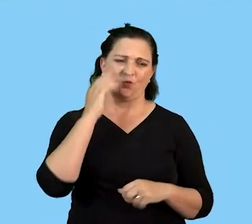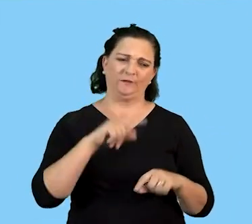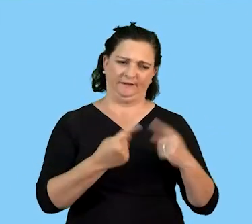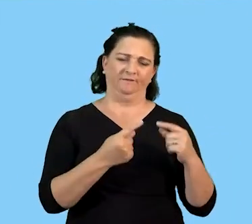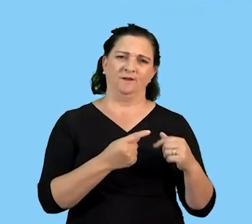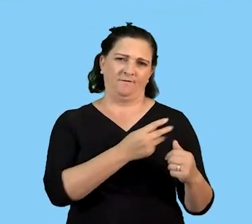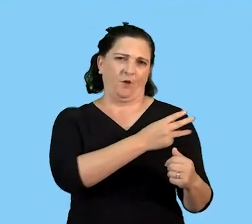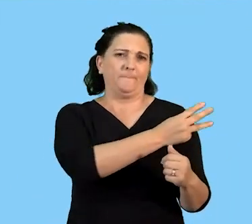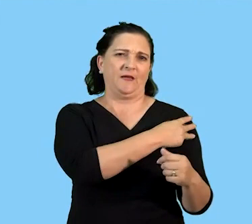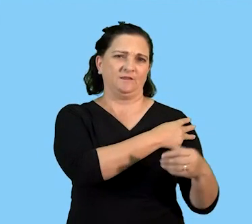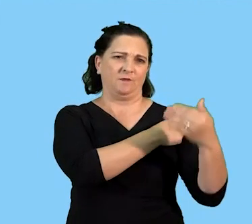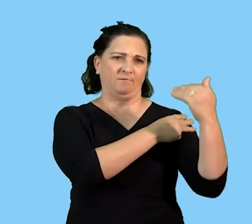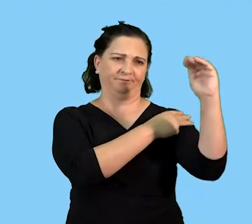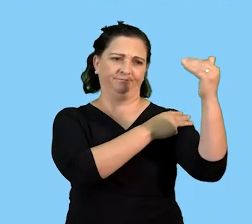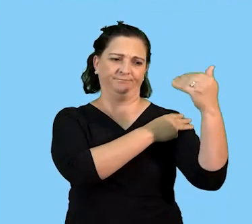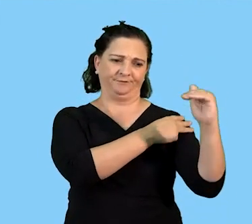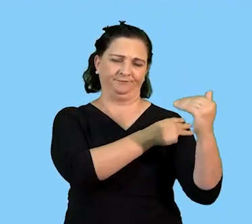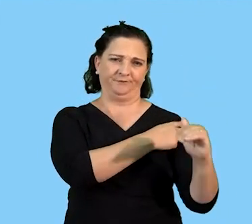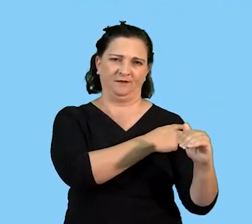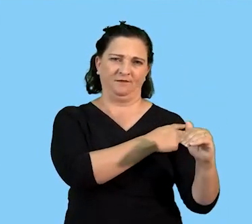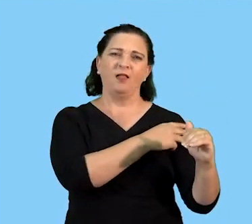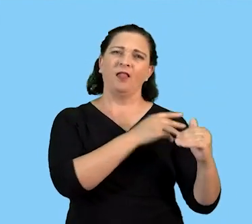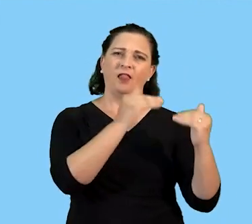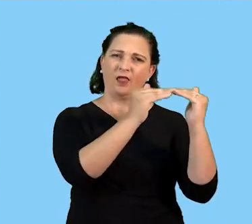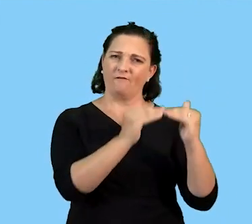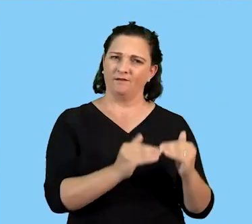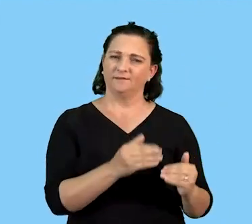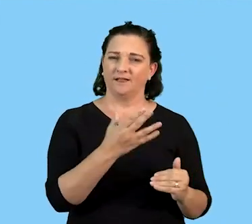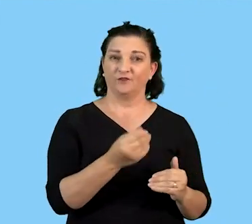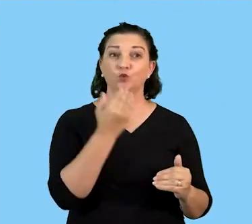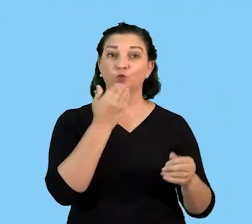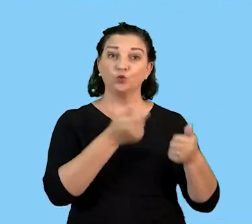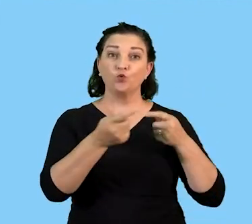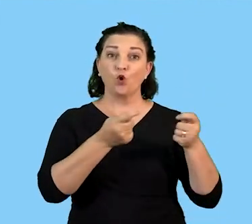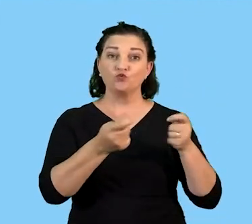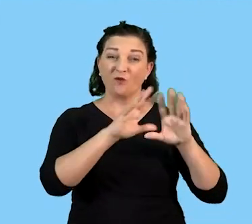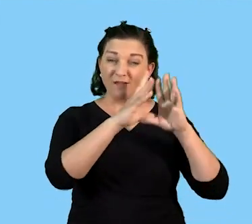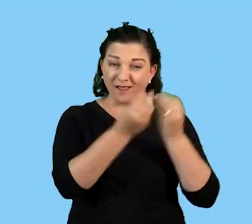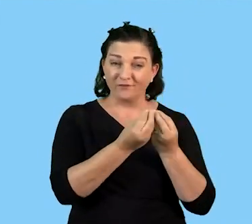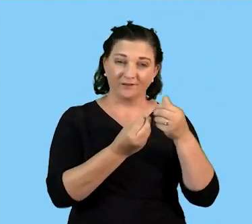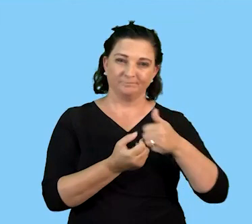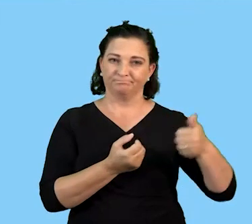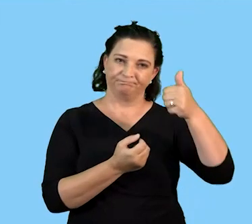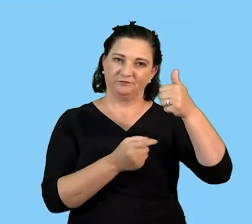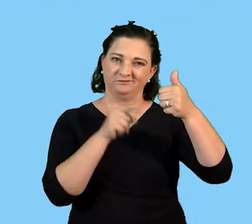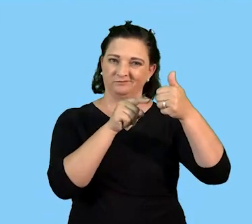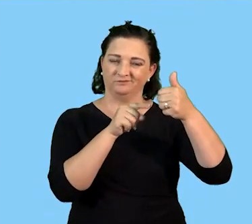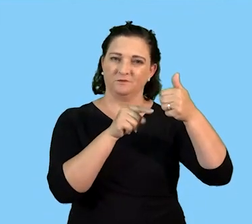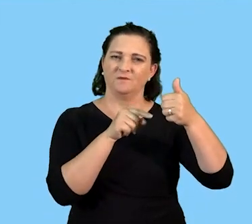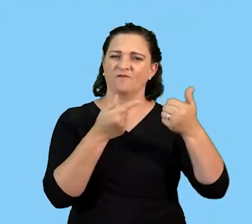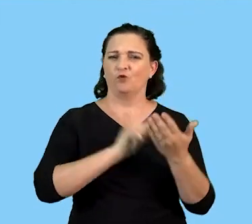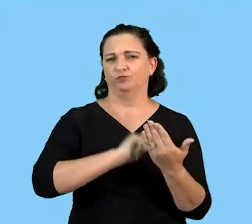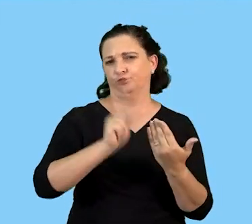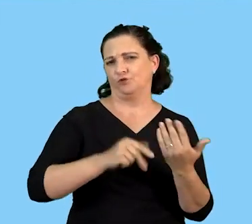so surely for the project to be run successfully, there has to be someone who is in control of everything that is happening in order for that project